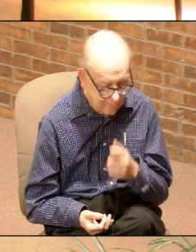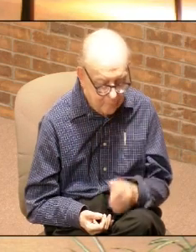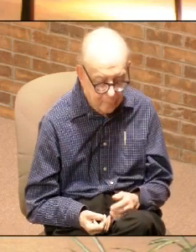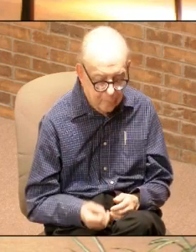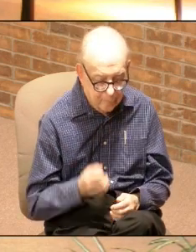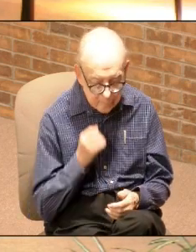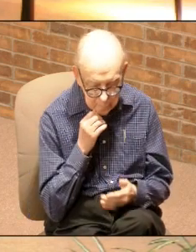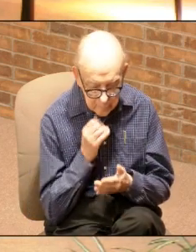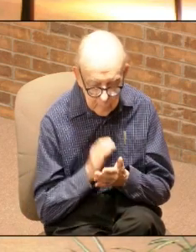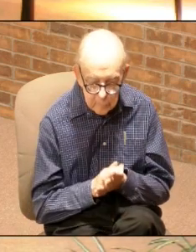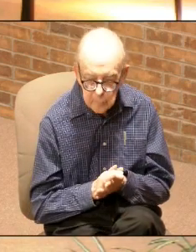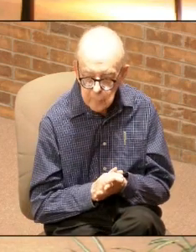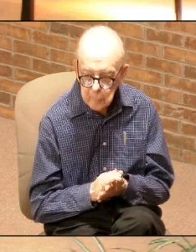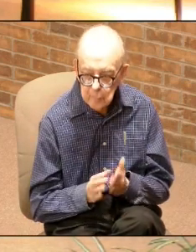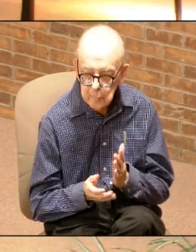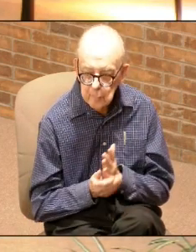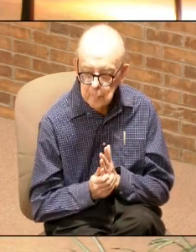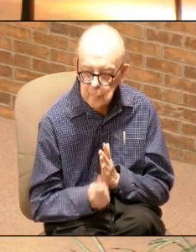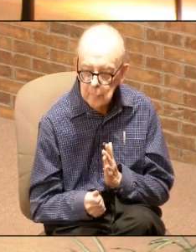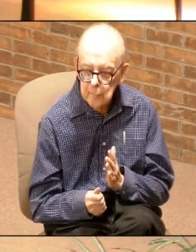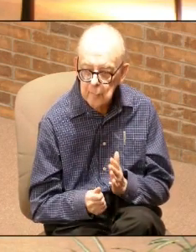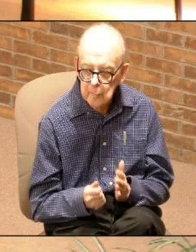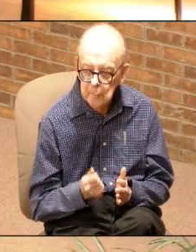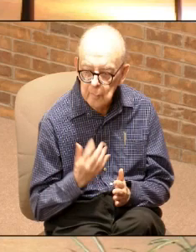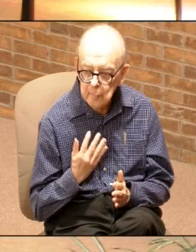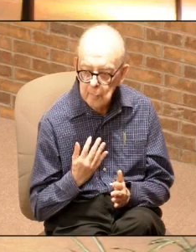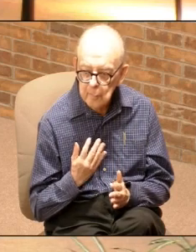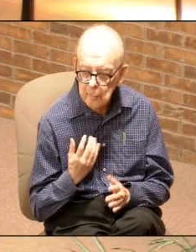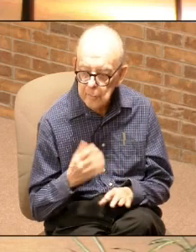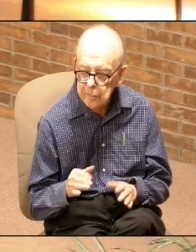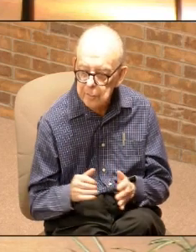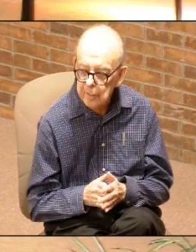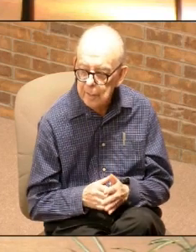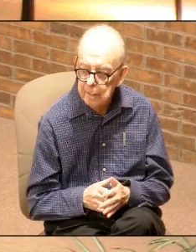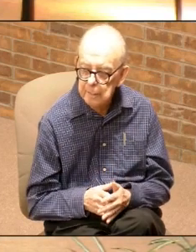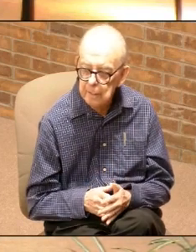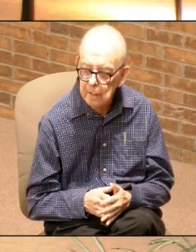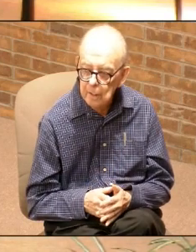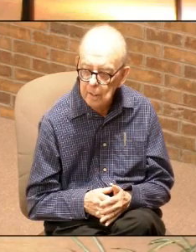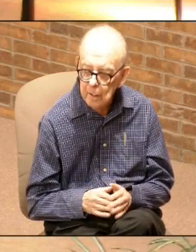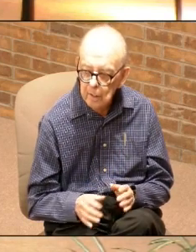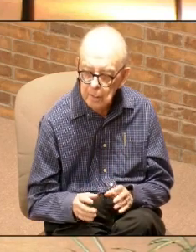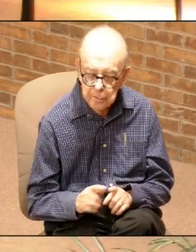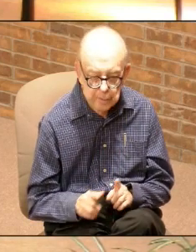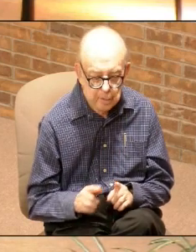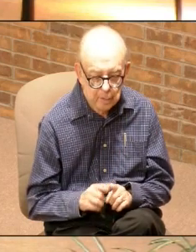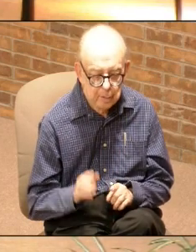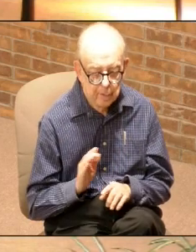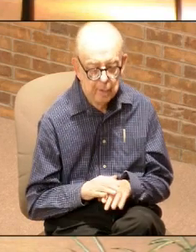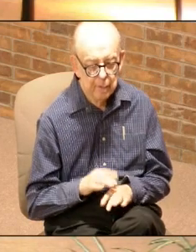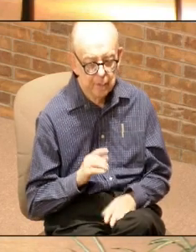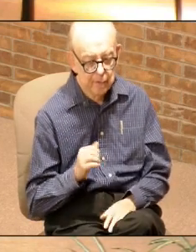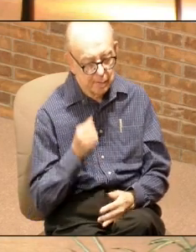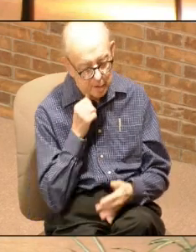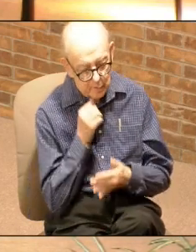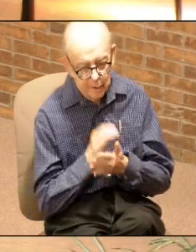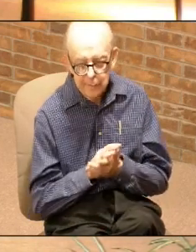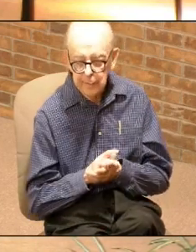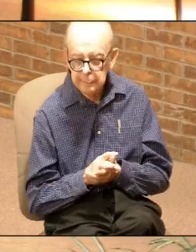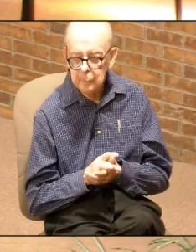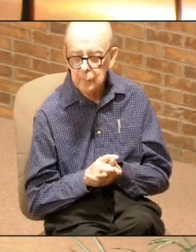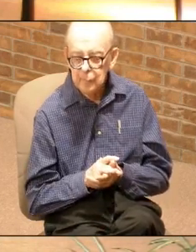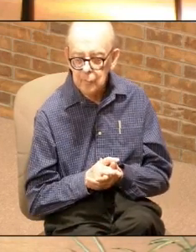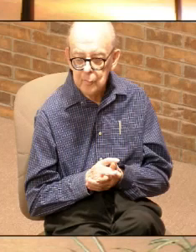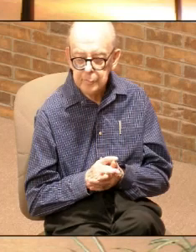She's an expert on these colors, and she says, you do it. I do it totally different than her, okay?